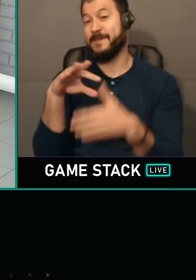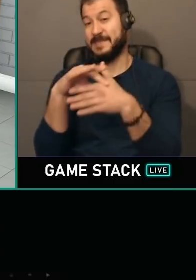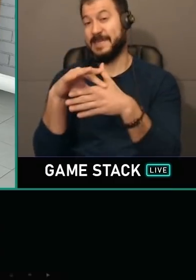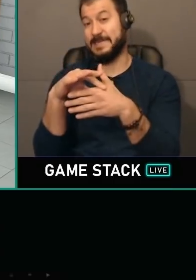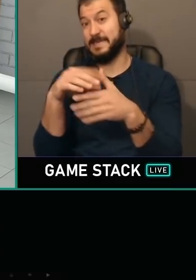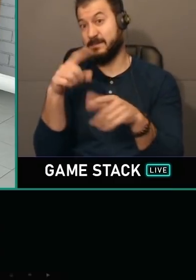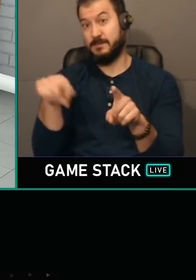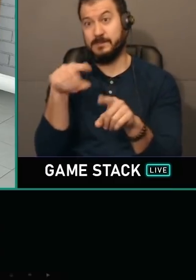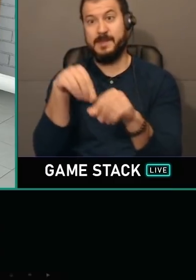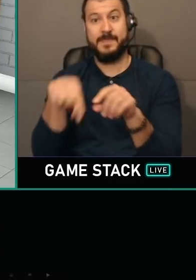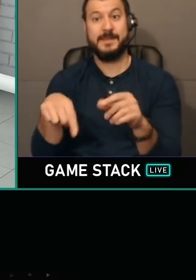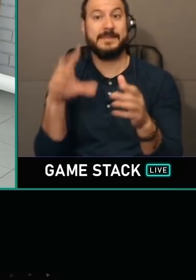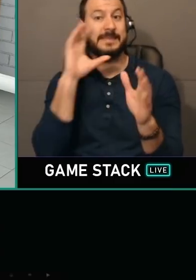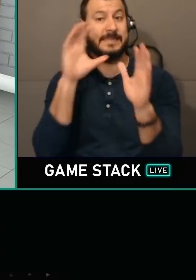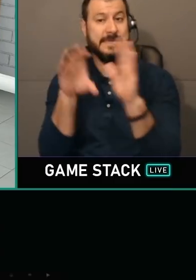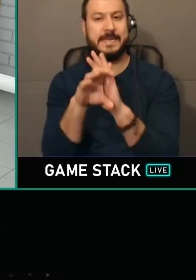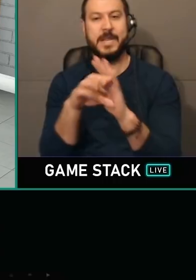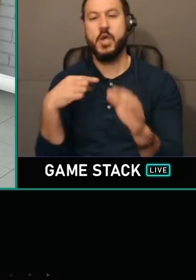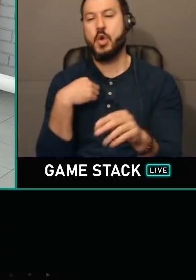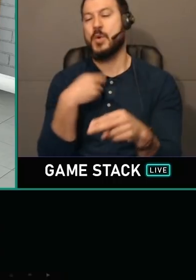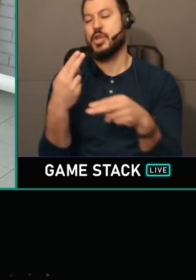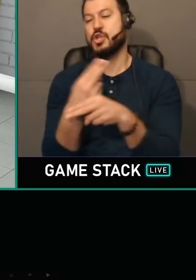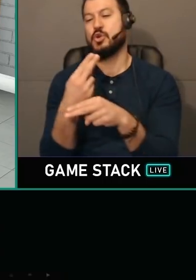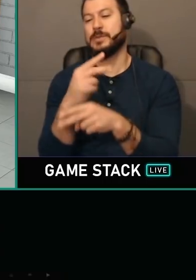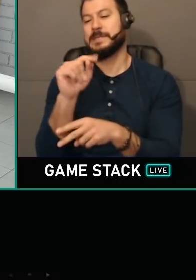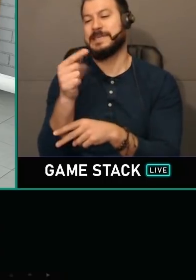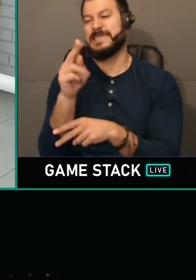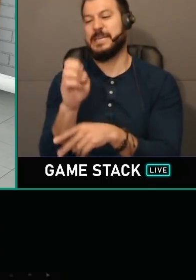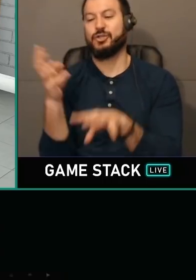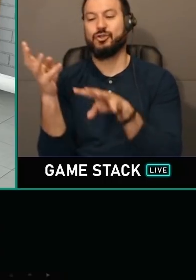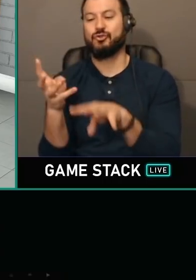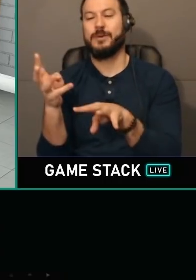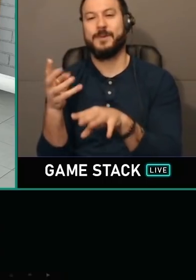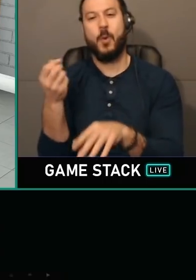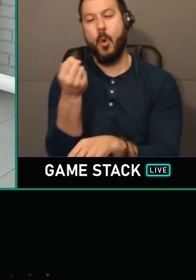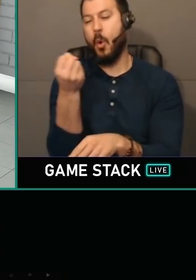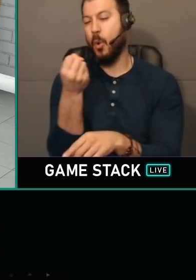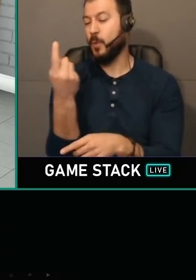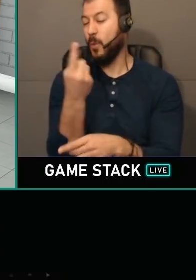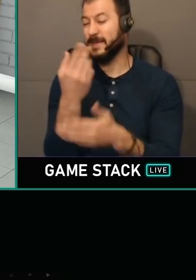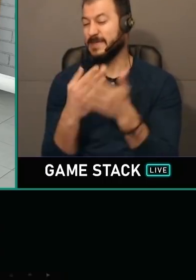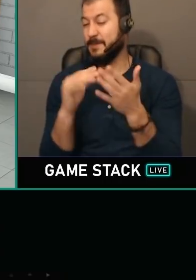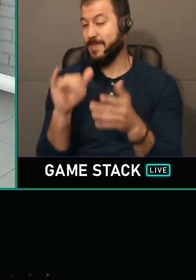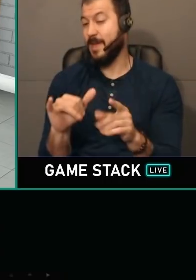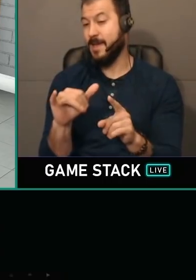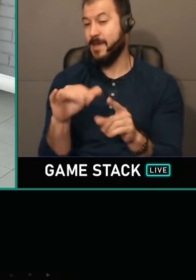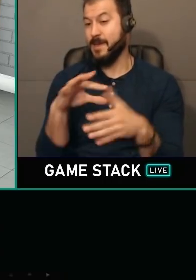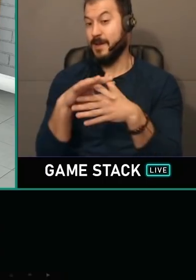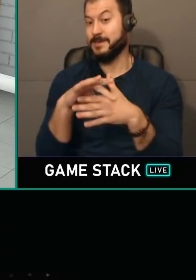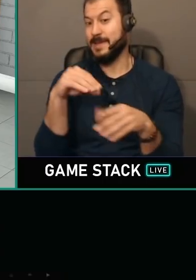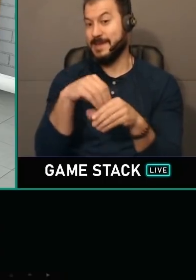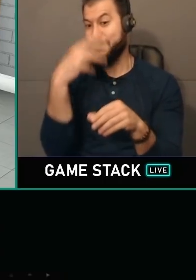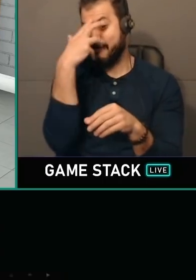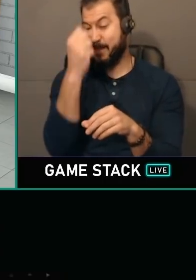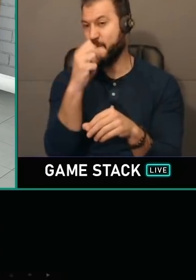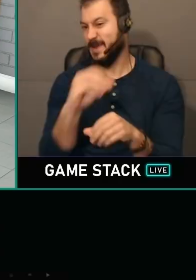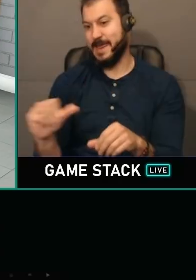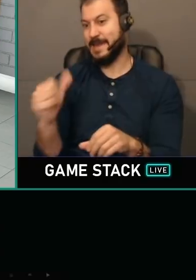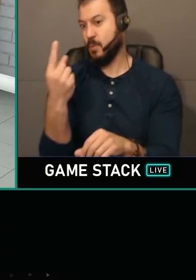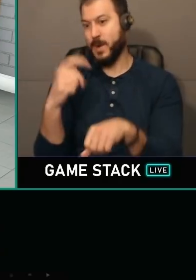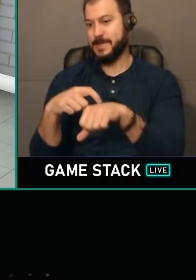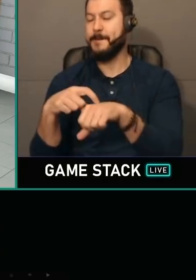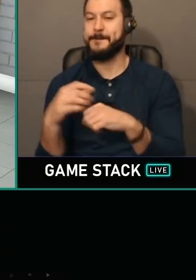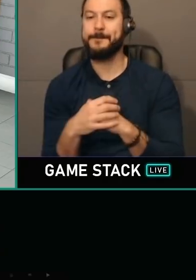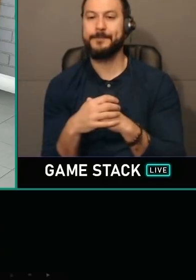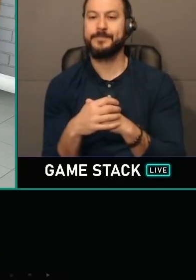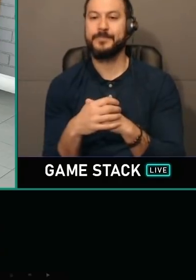in the scene, and we use texture streaming to hold only some of that content in memory at any given time.